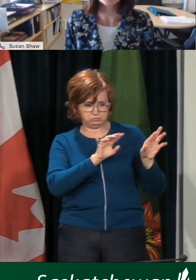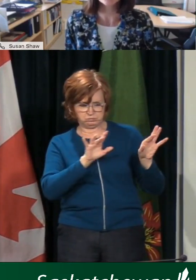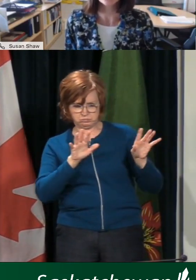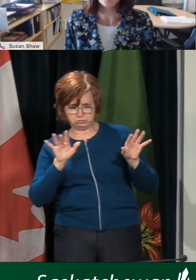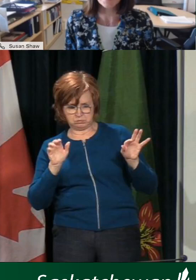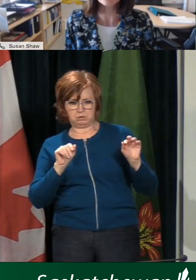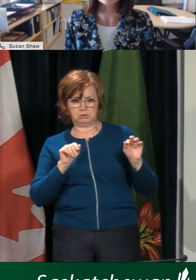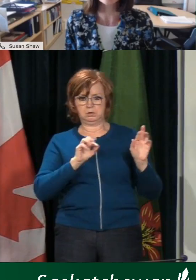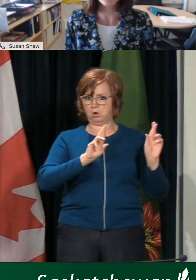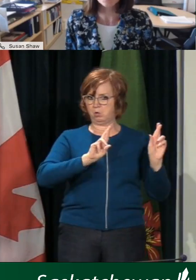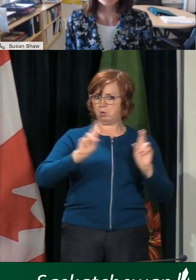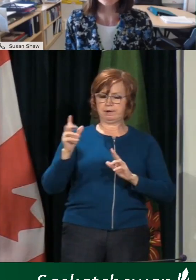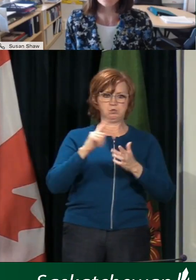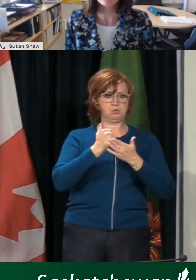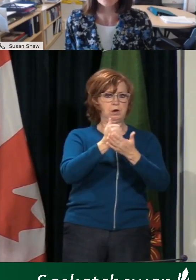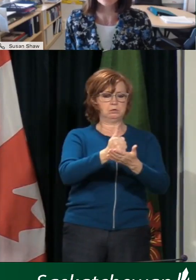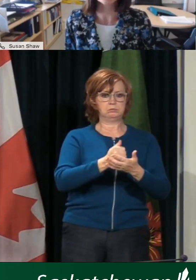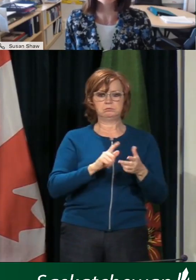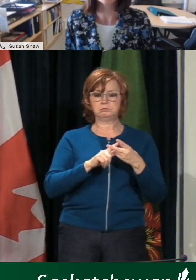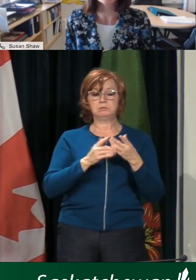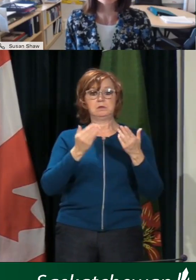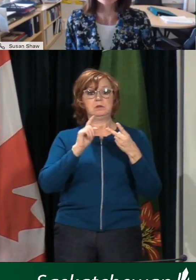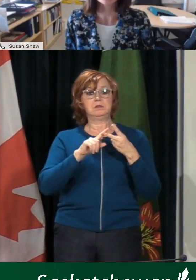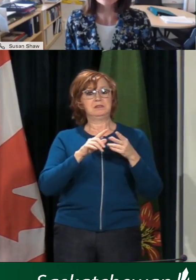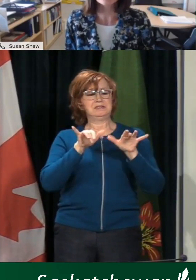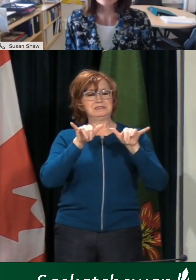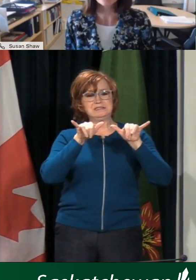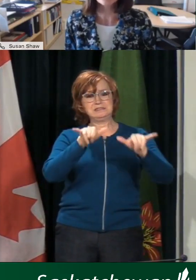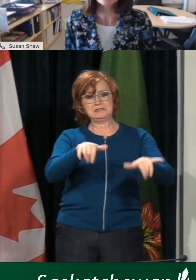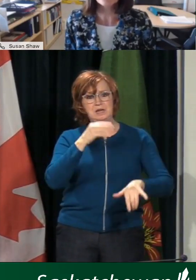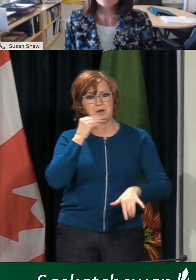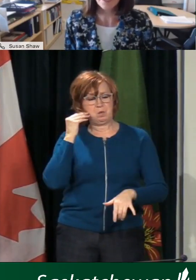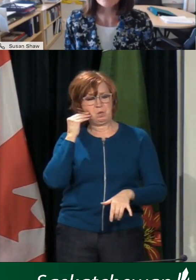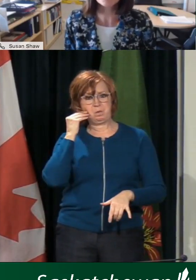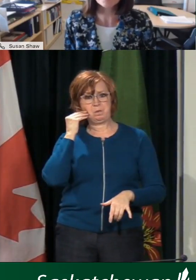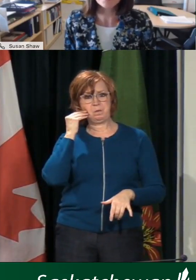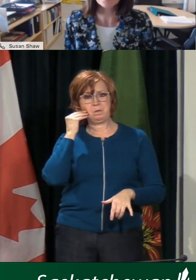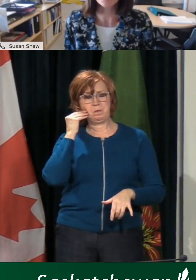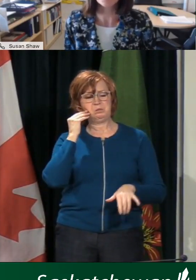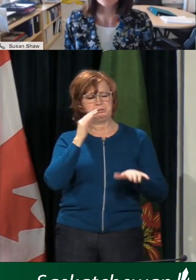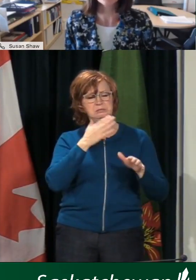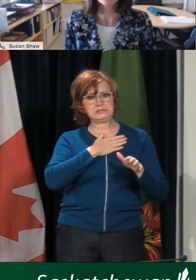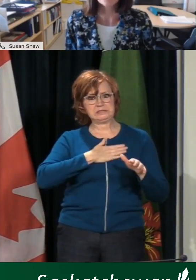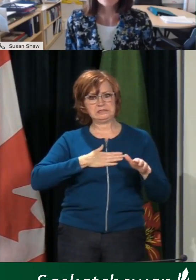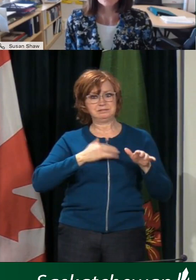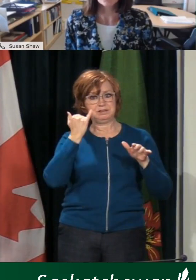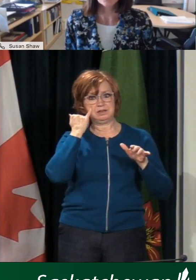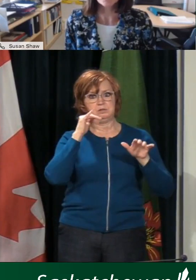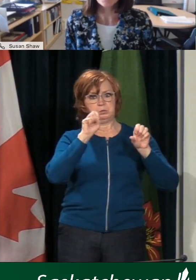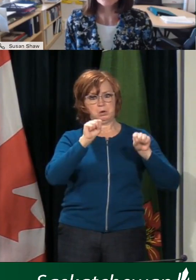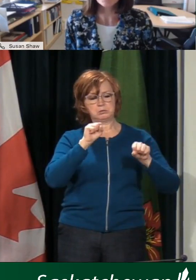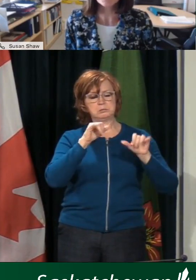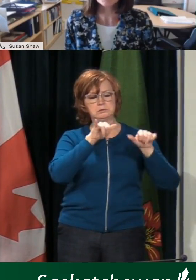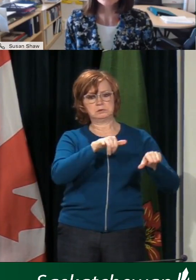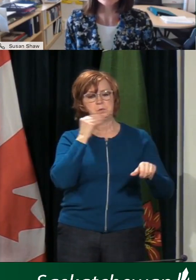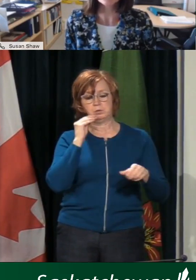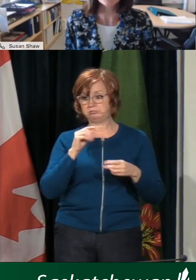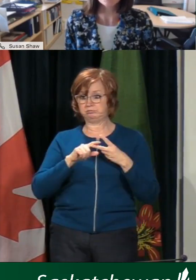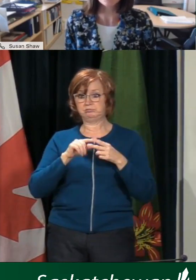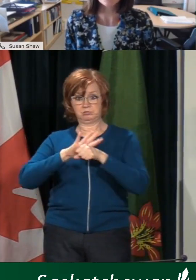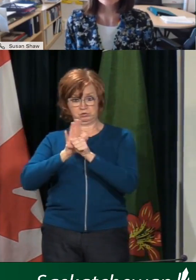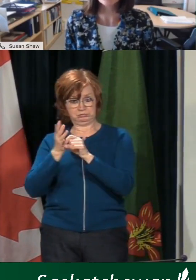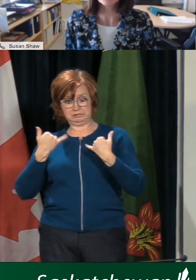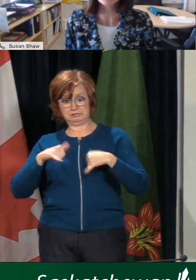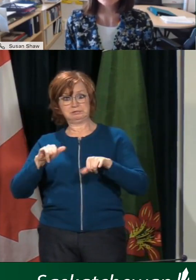home whenever and wherever possible. The virus is still here. We will have clusters and